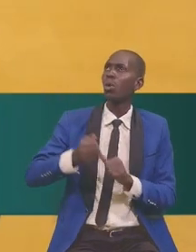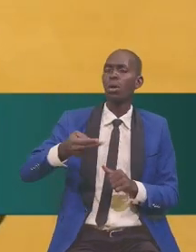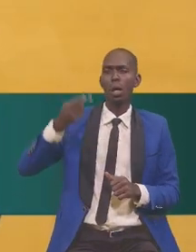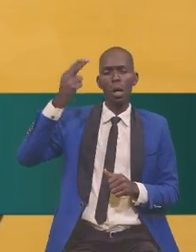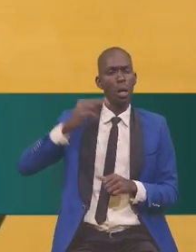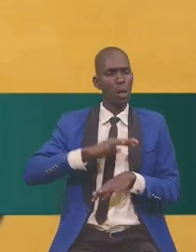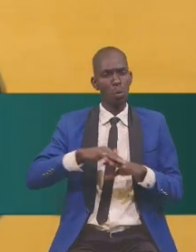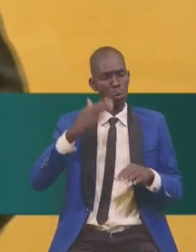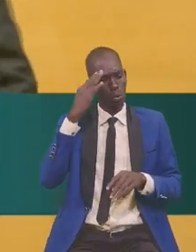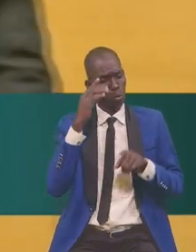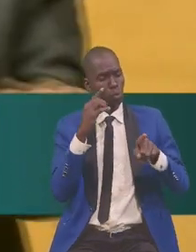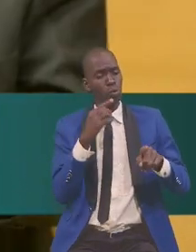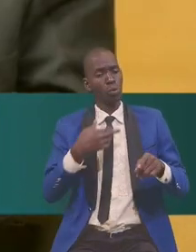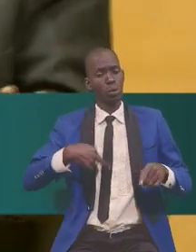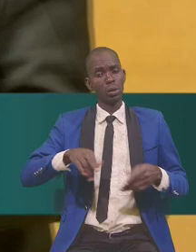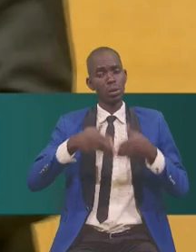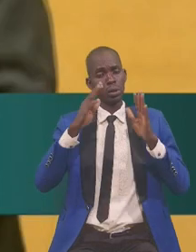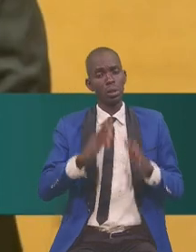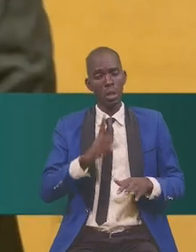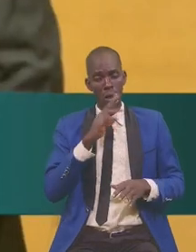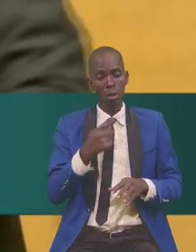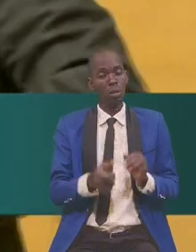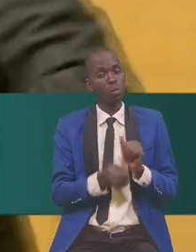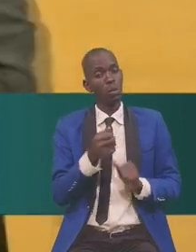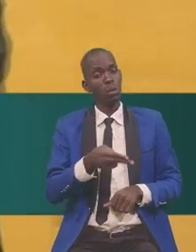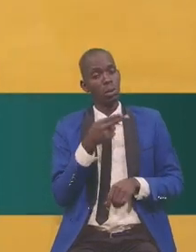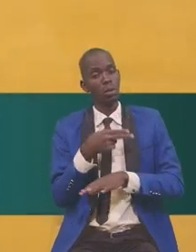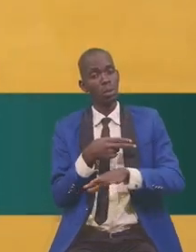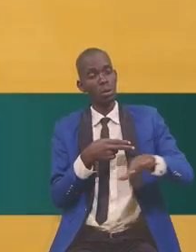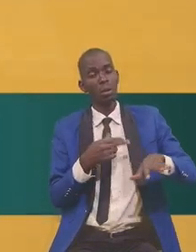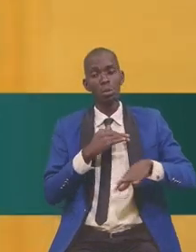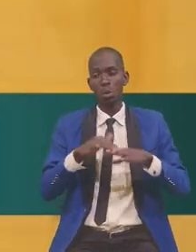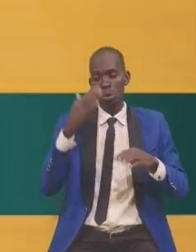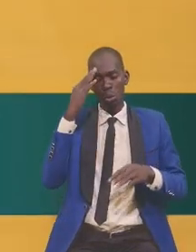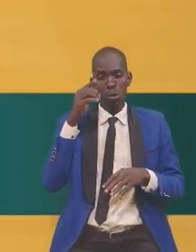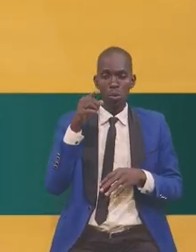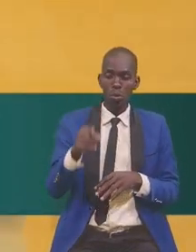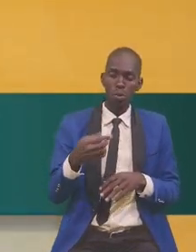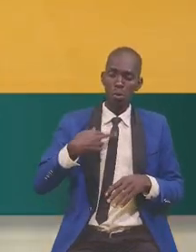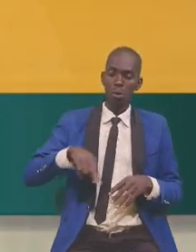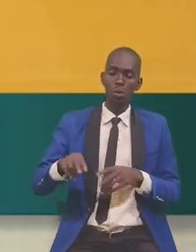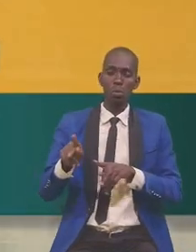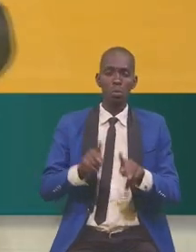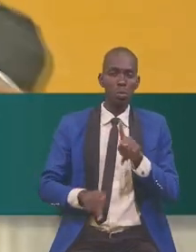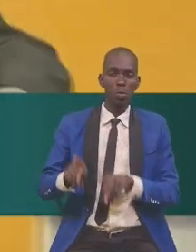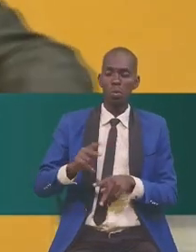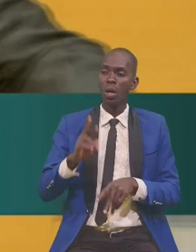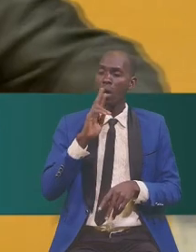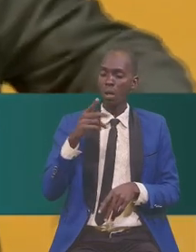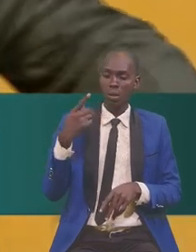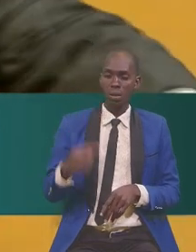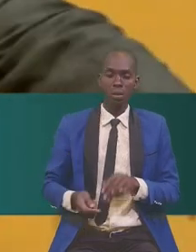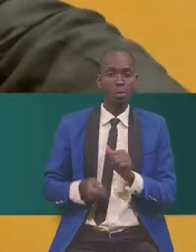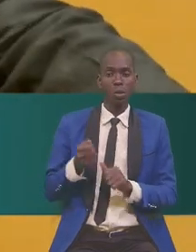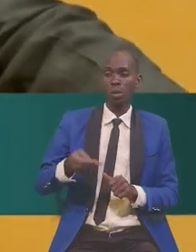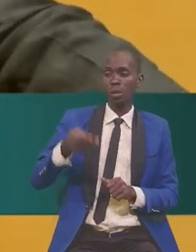were the Most High. I didn't know the Sadducees were the Most High. I didn't know that the religious peddlers are